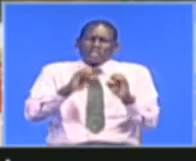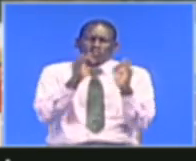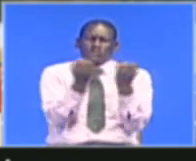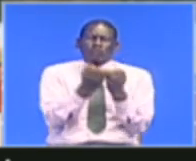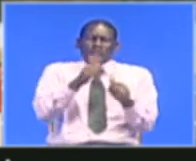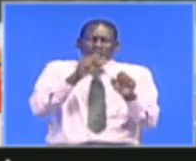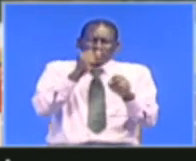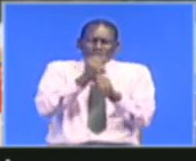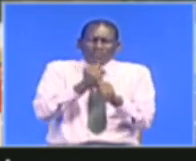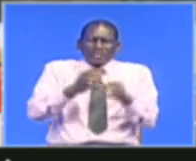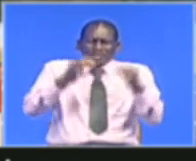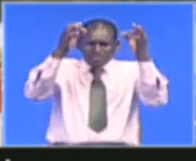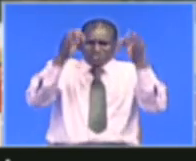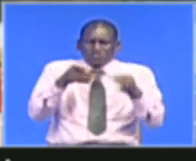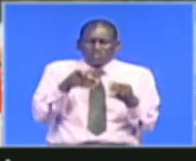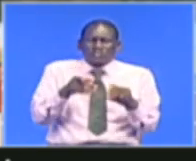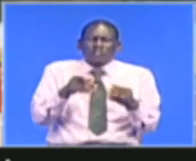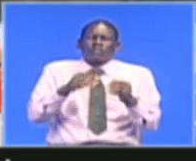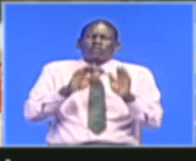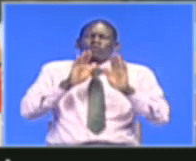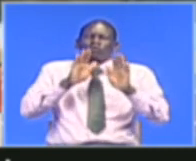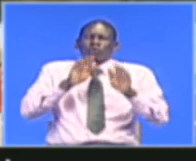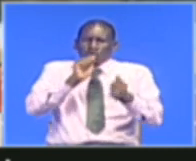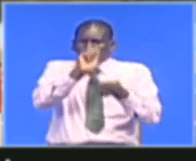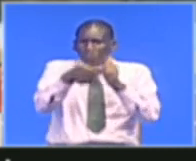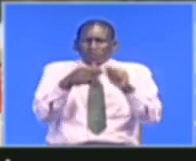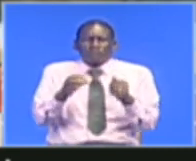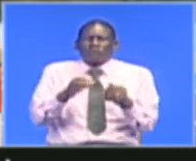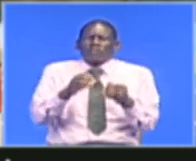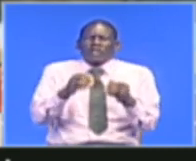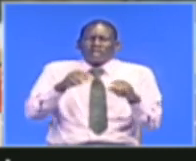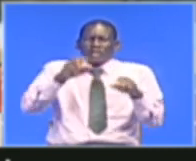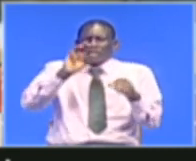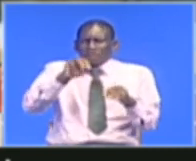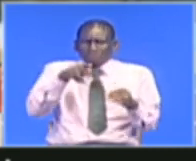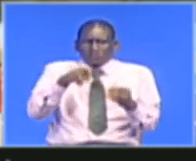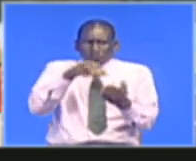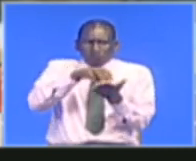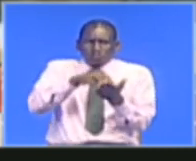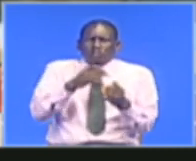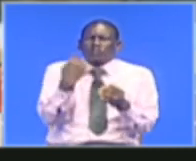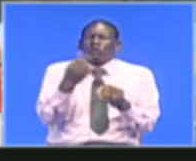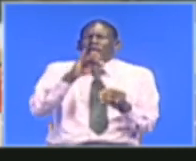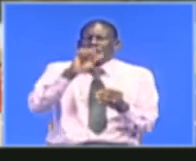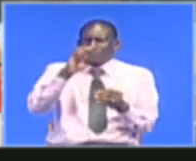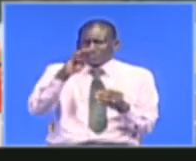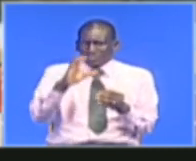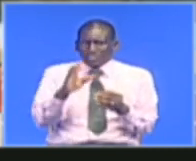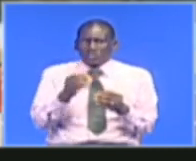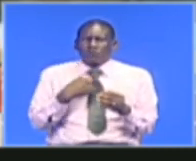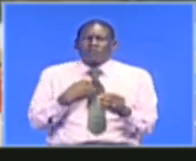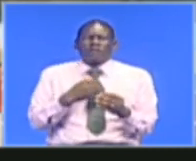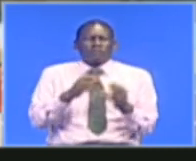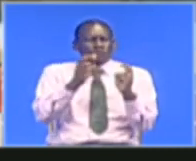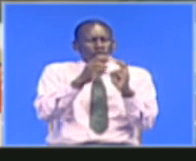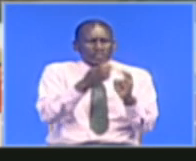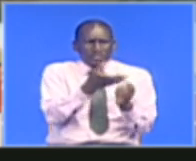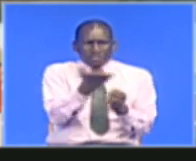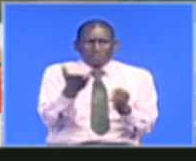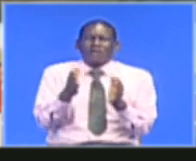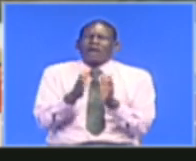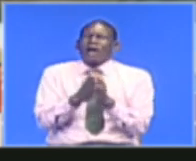under our constitution to vie for a member of parliament is the Independent Electoral and Boundaries Commission. We had recourse to them,